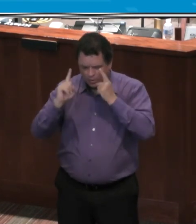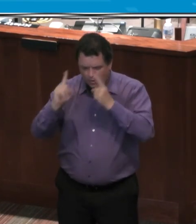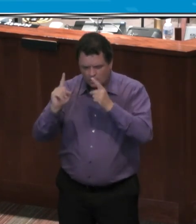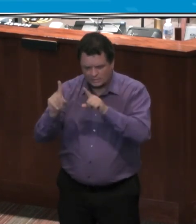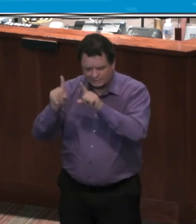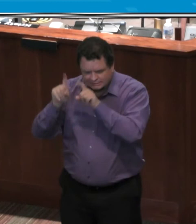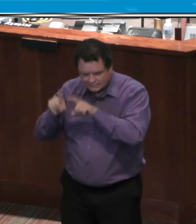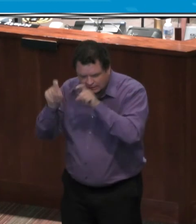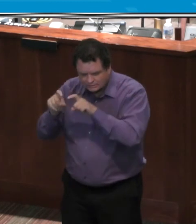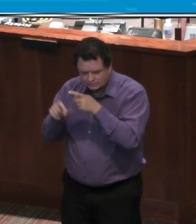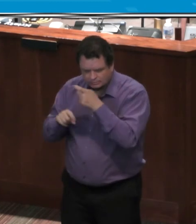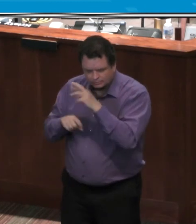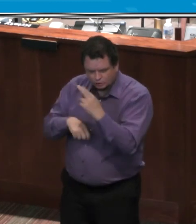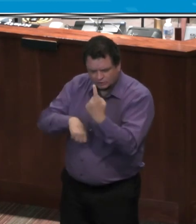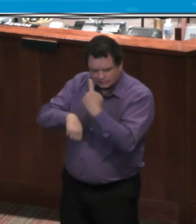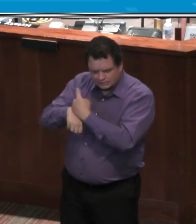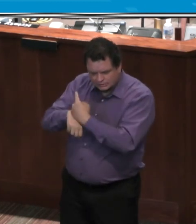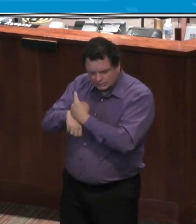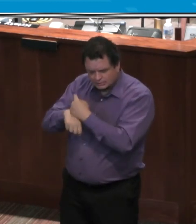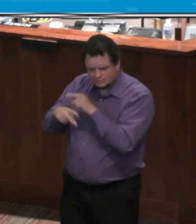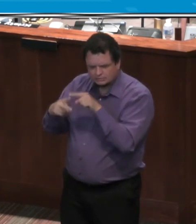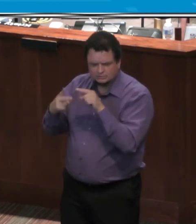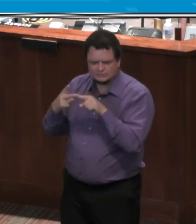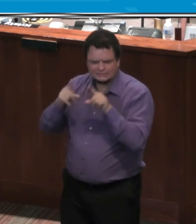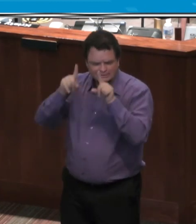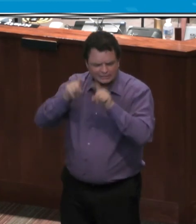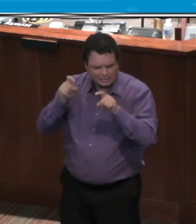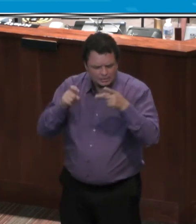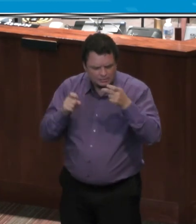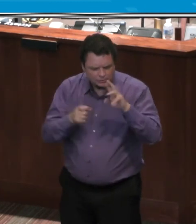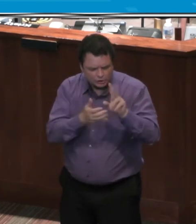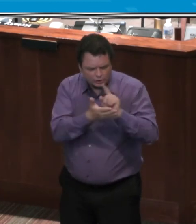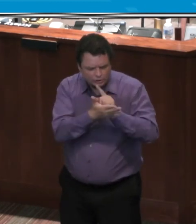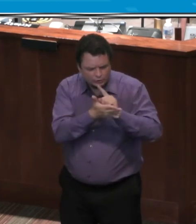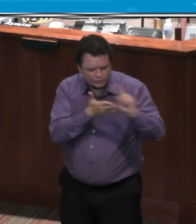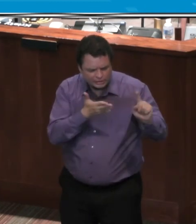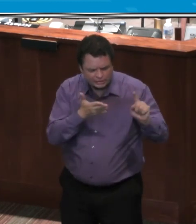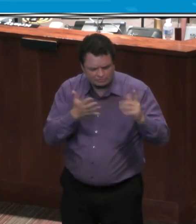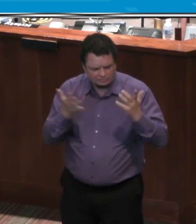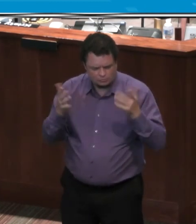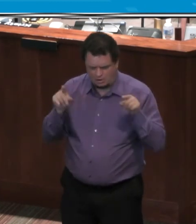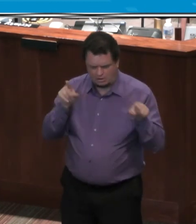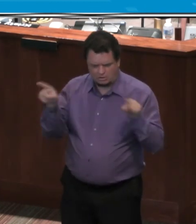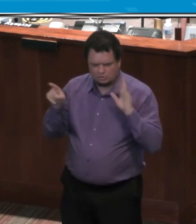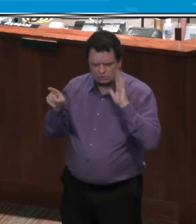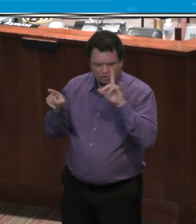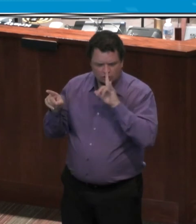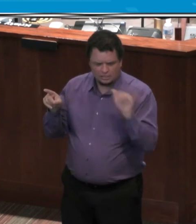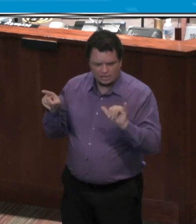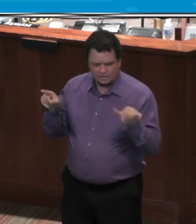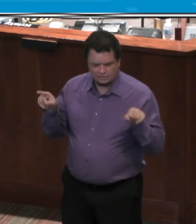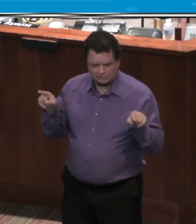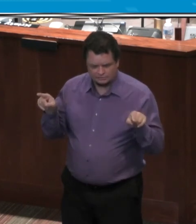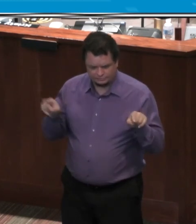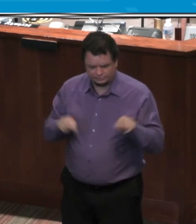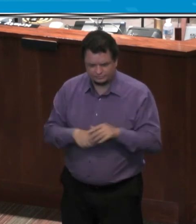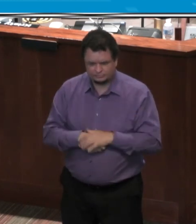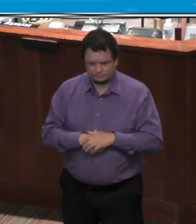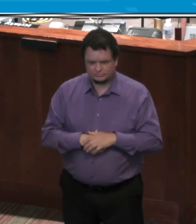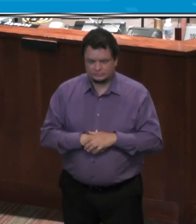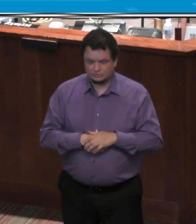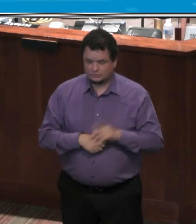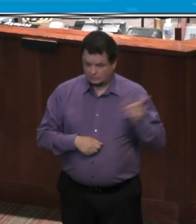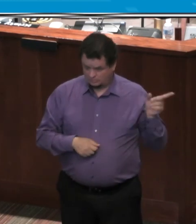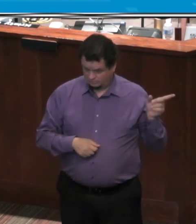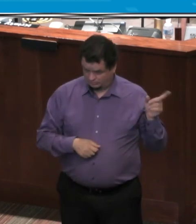site open, how close are we to that? Sure. So we planned for a testing capacity at the new